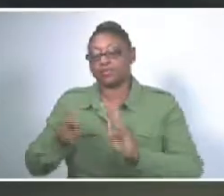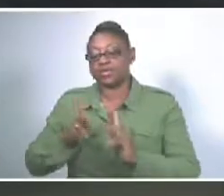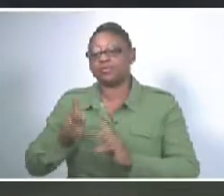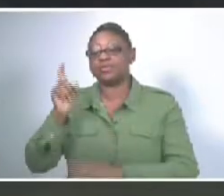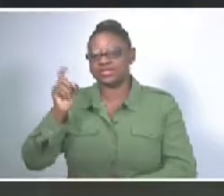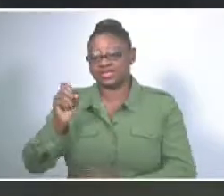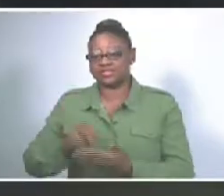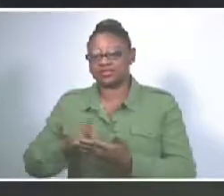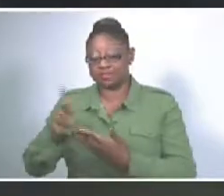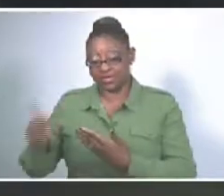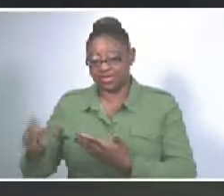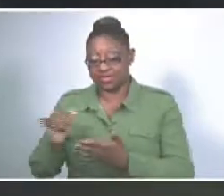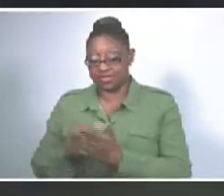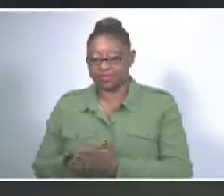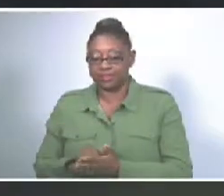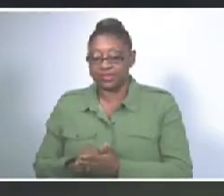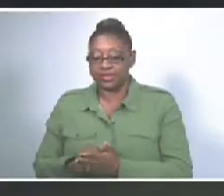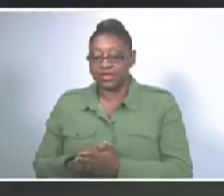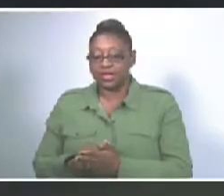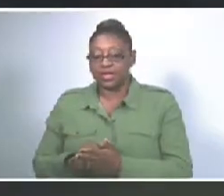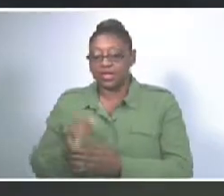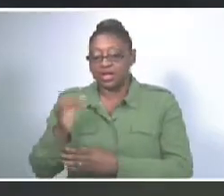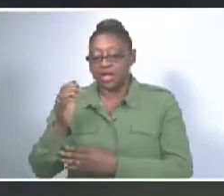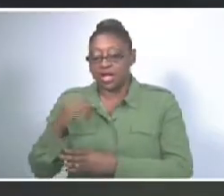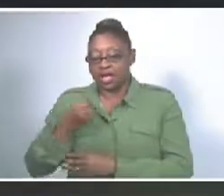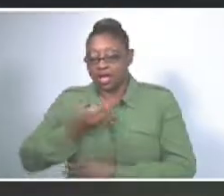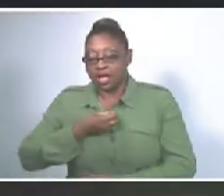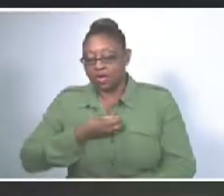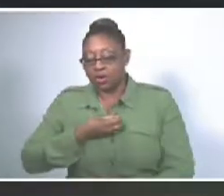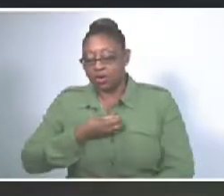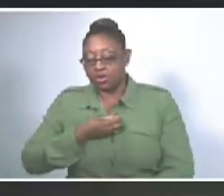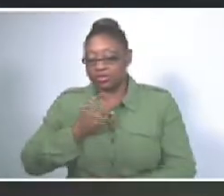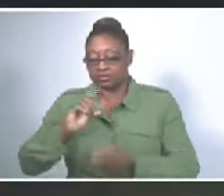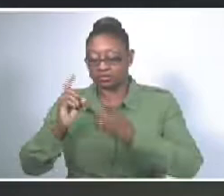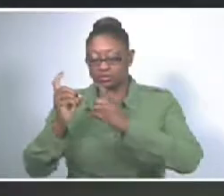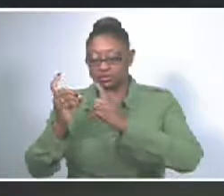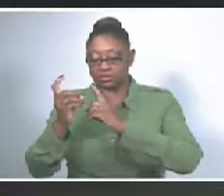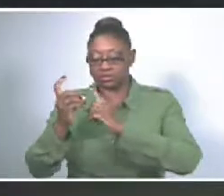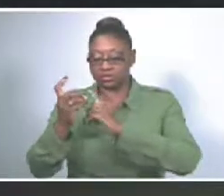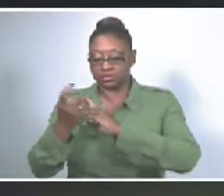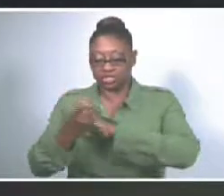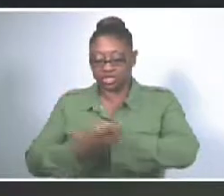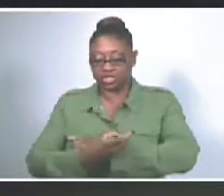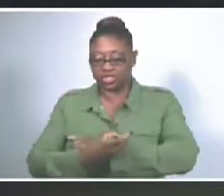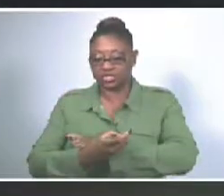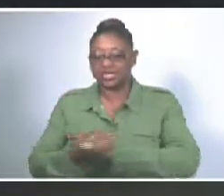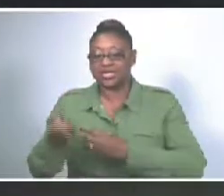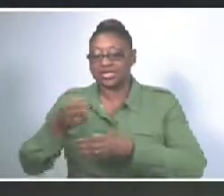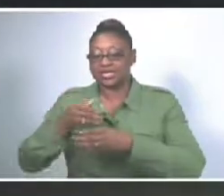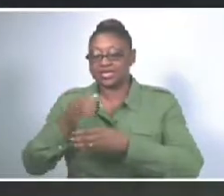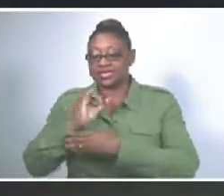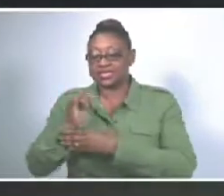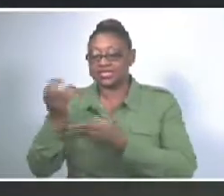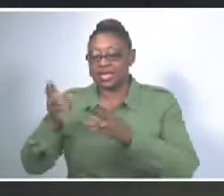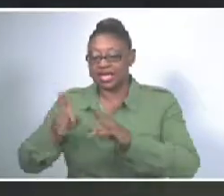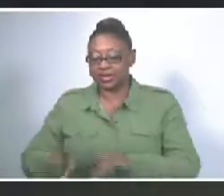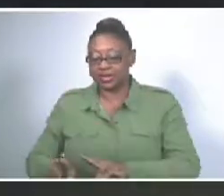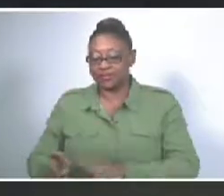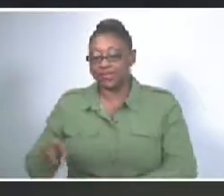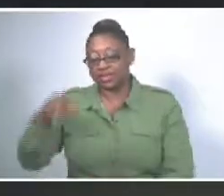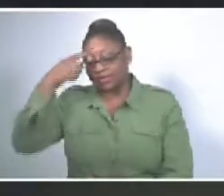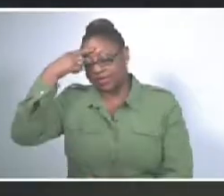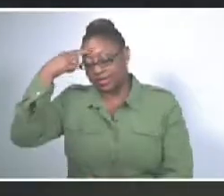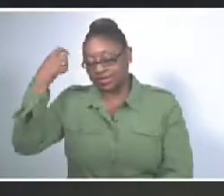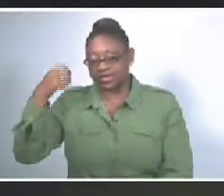On to other news tonight from the economy. Changes are on tap for to change the investment regime. This as Prime Minister the